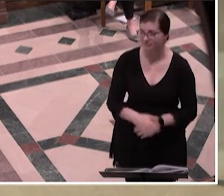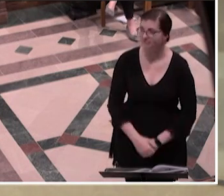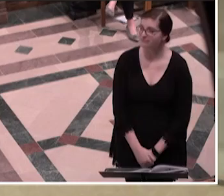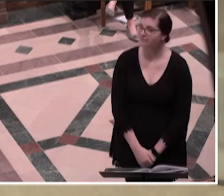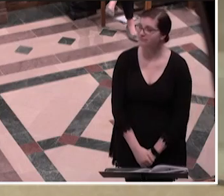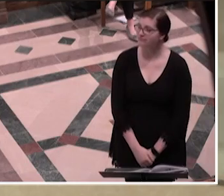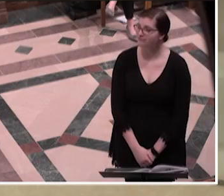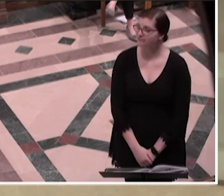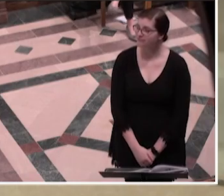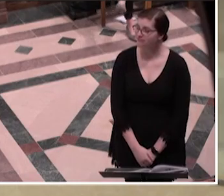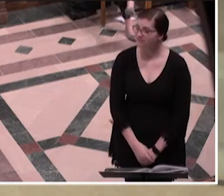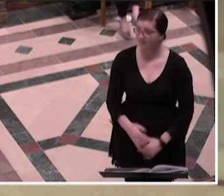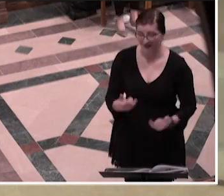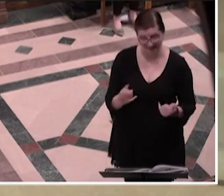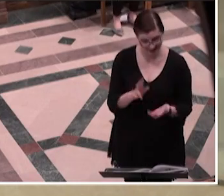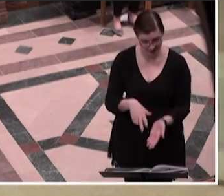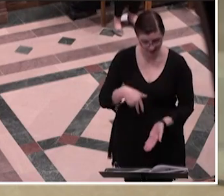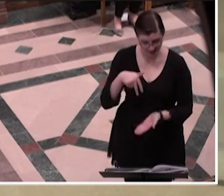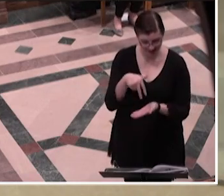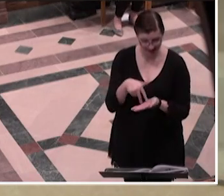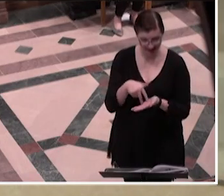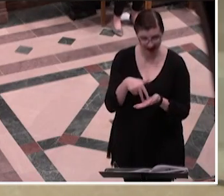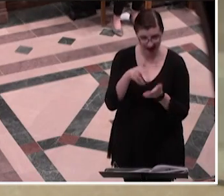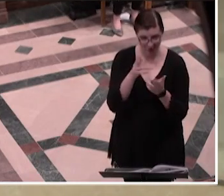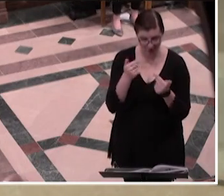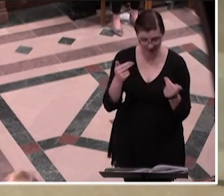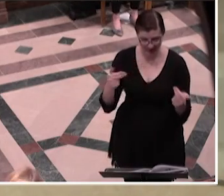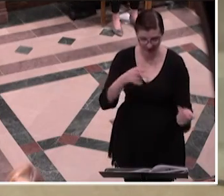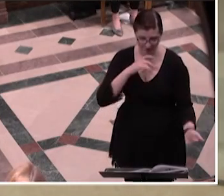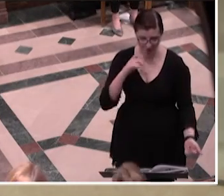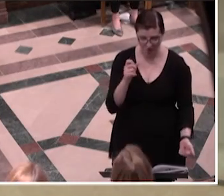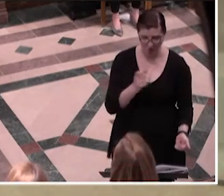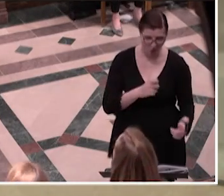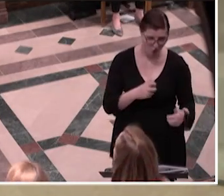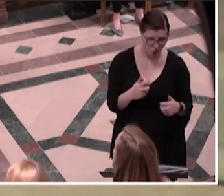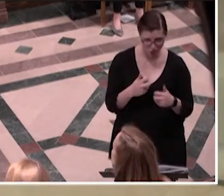And let's stand and sing The Old Rugged Cross.